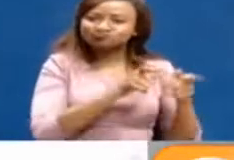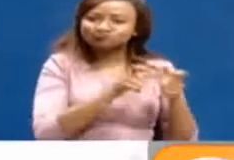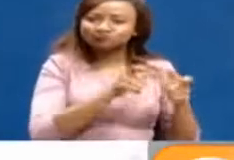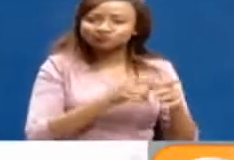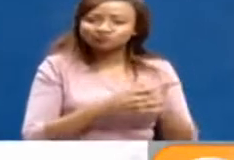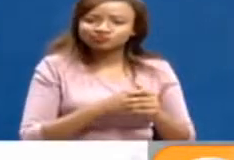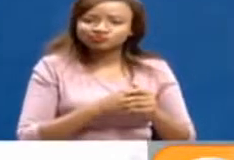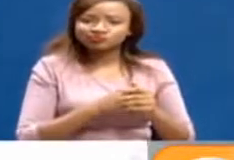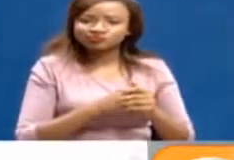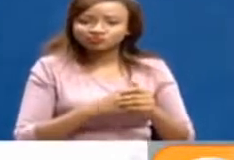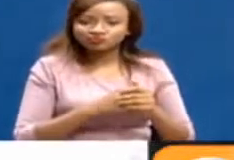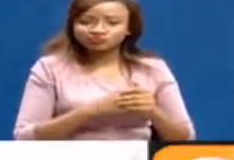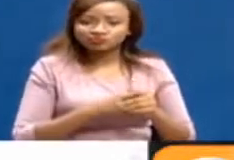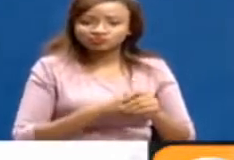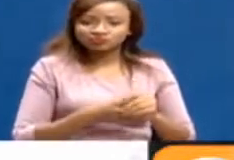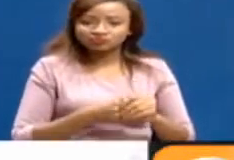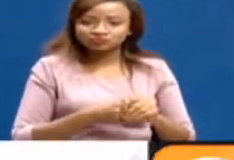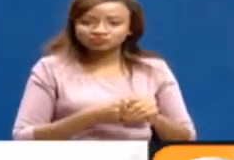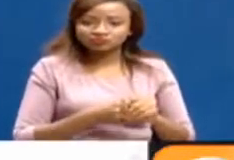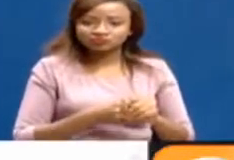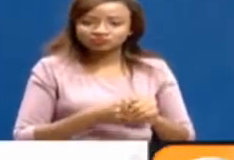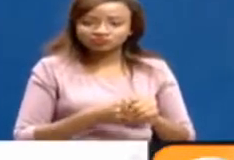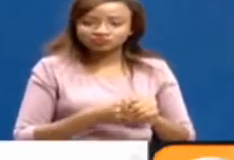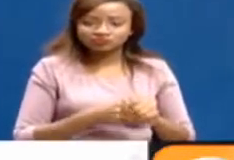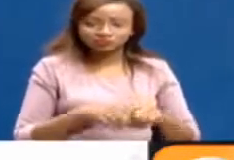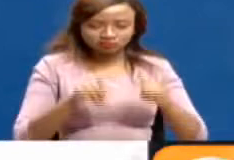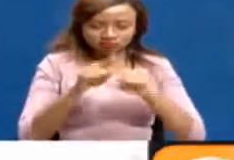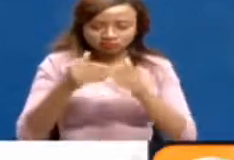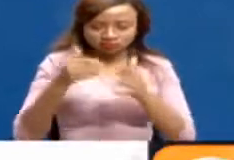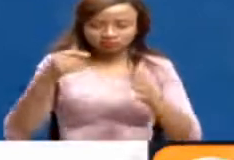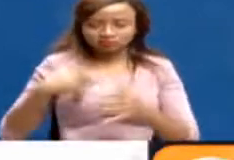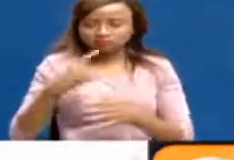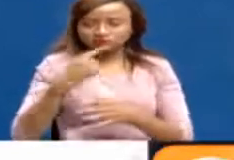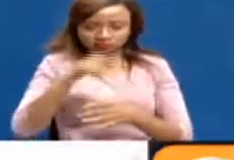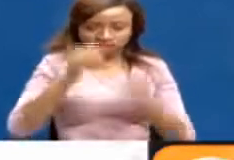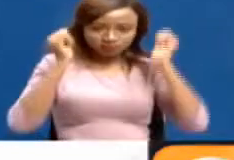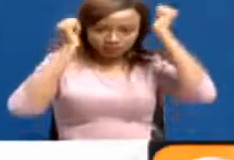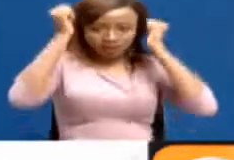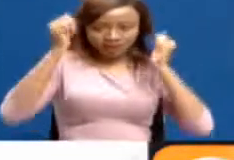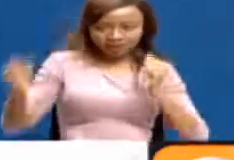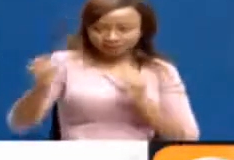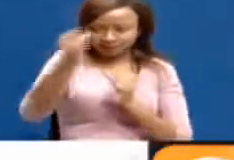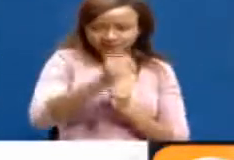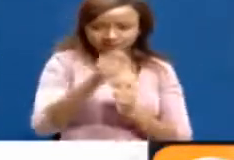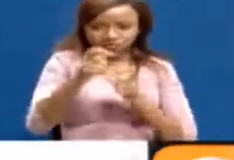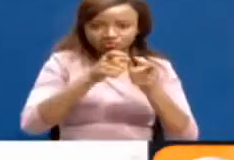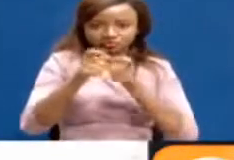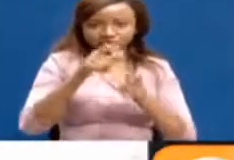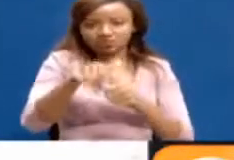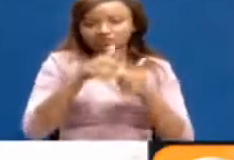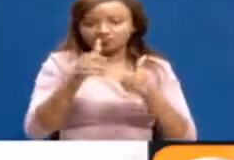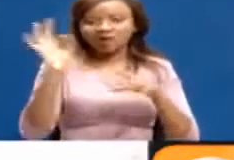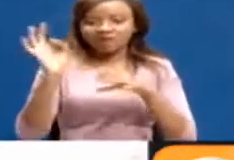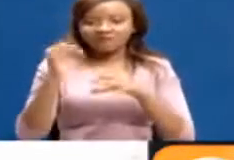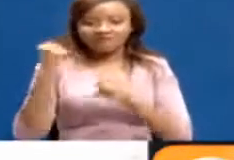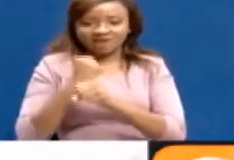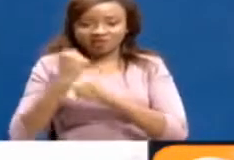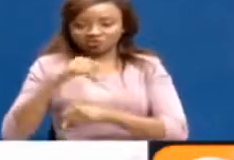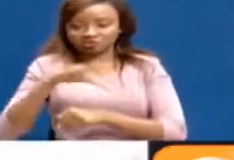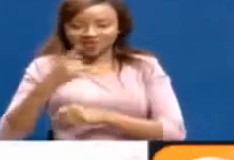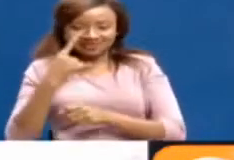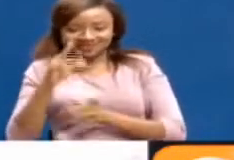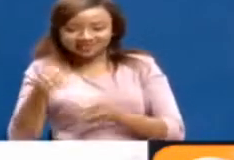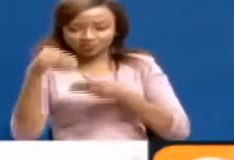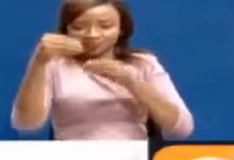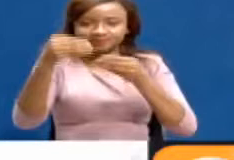Jeff, it's early days. As I said earlier, I think this was the decision that had to be made. In terms of transfer of functions, we're seeing some teething